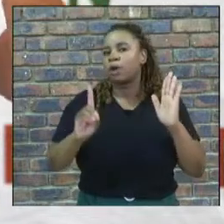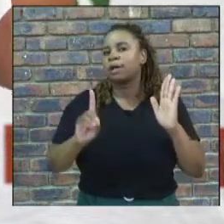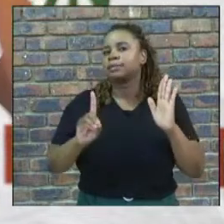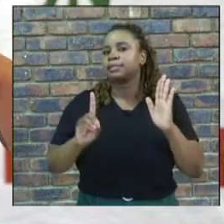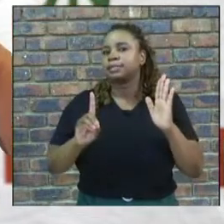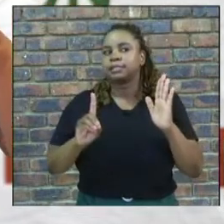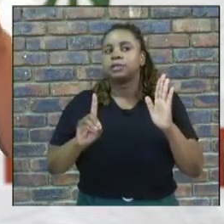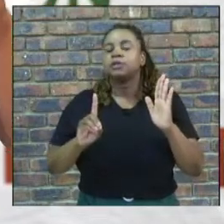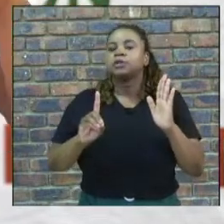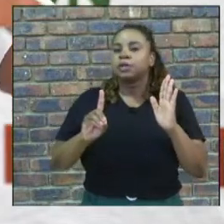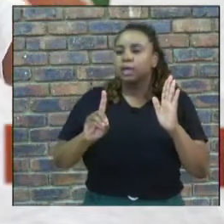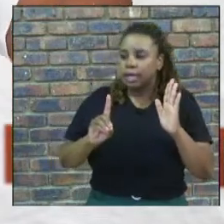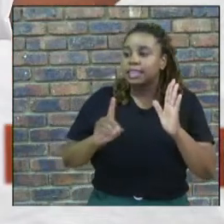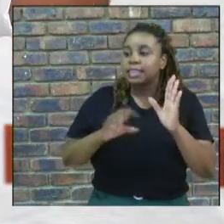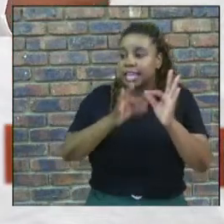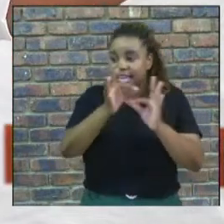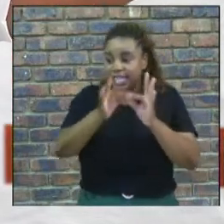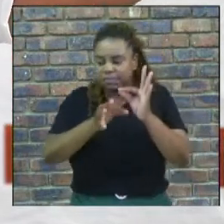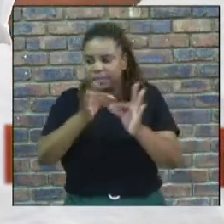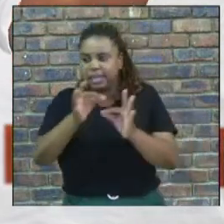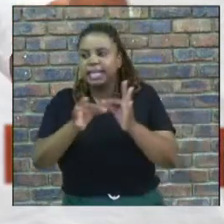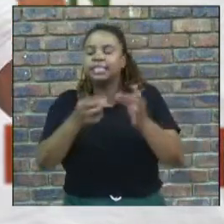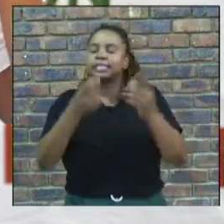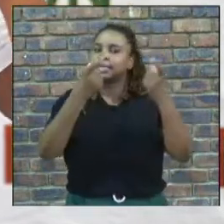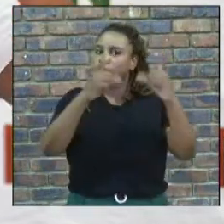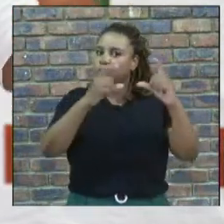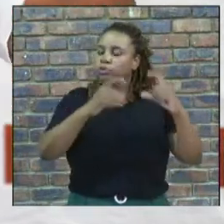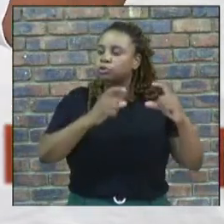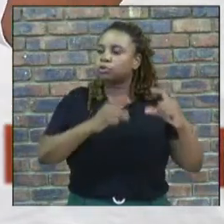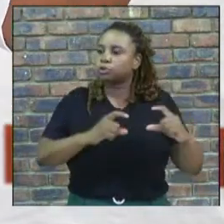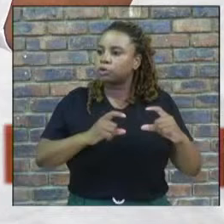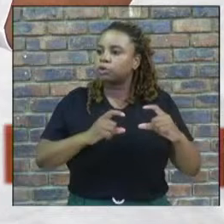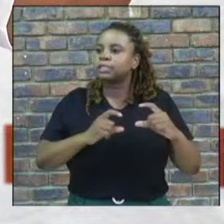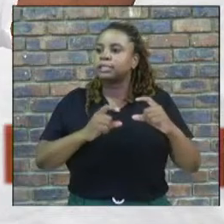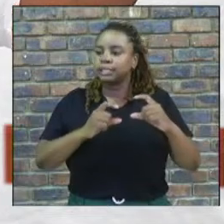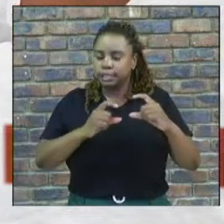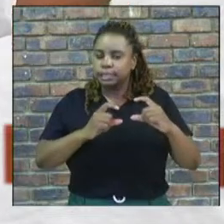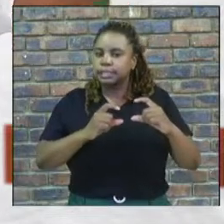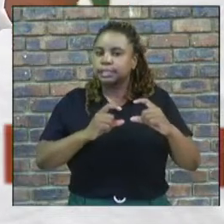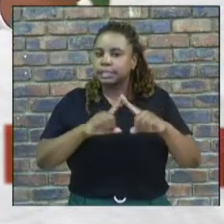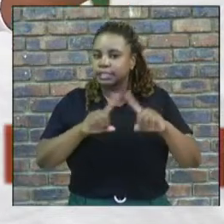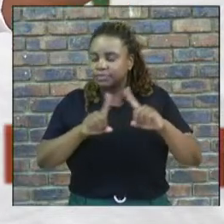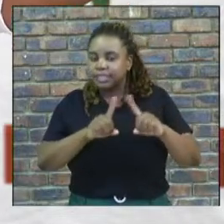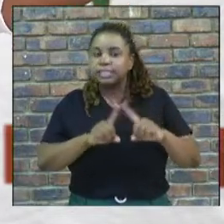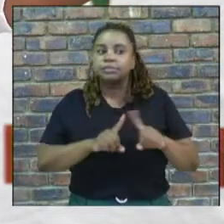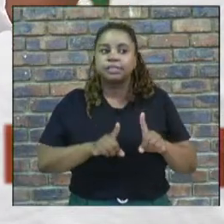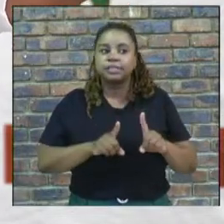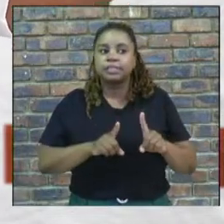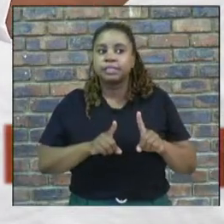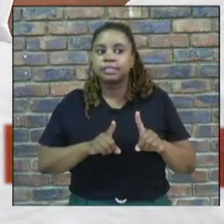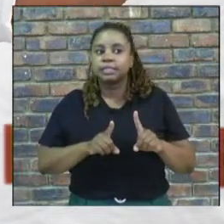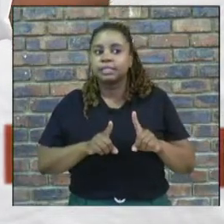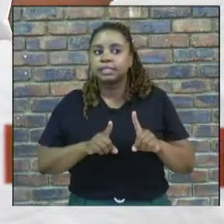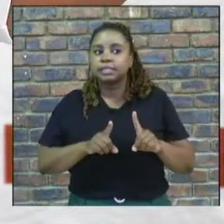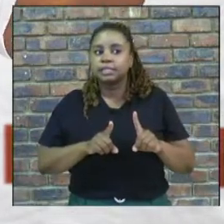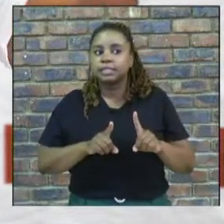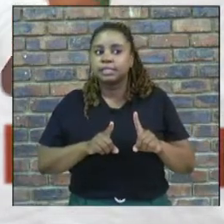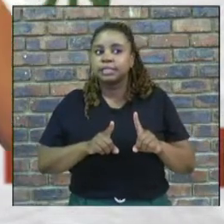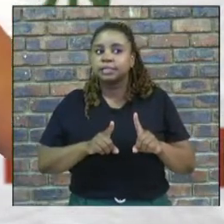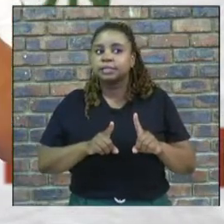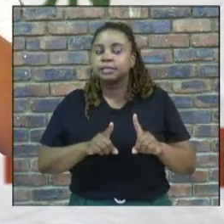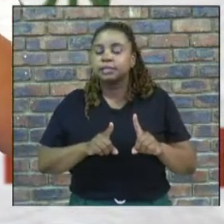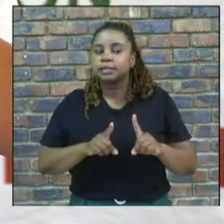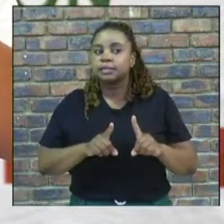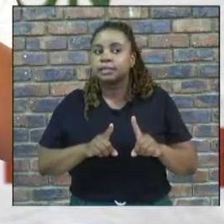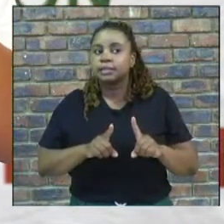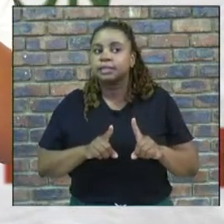concerns that we have that the department mamukale will respond. I'm not sure if she says her colleagues or Kenali one will